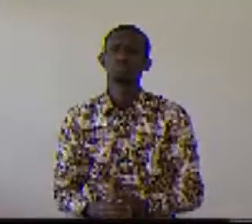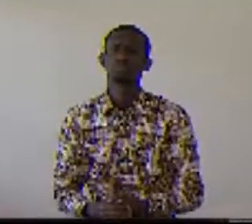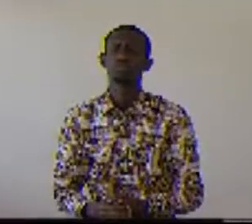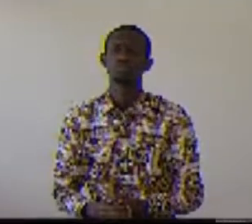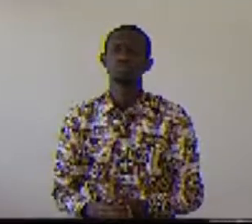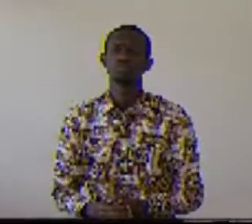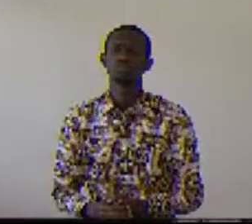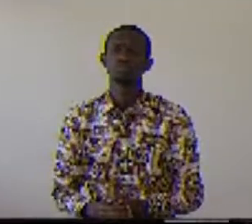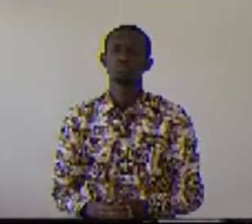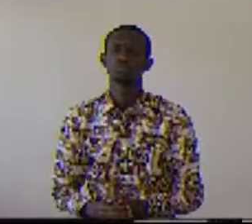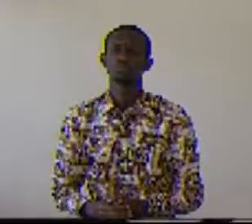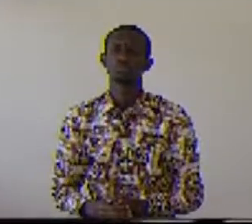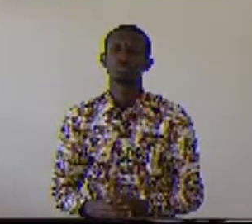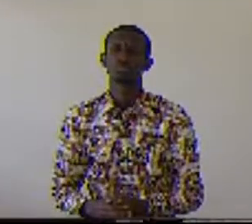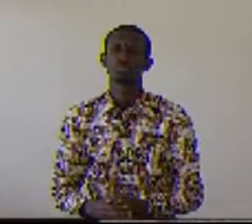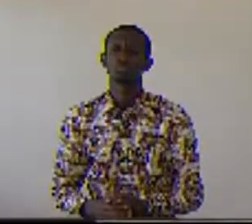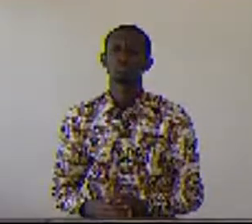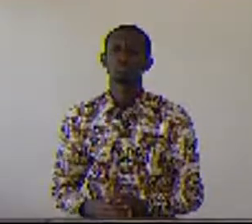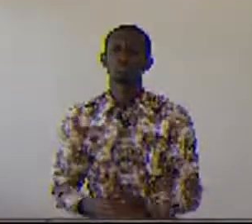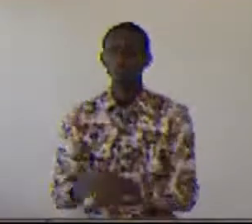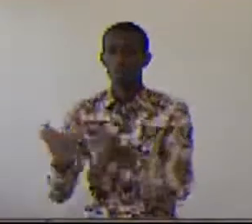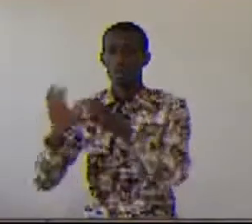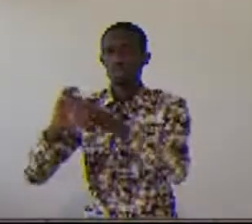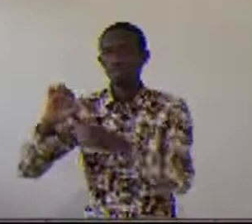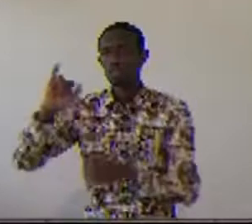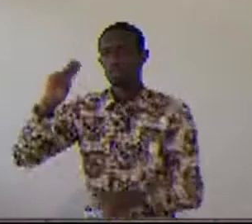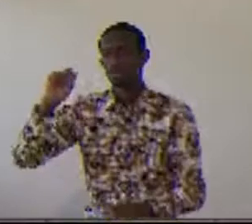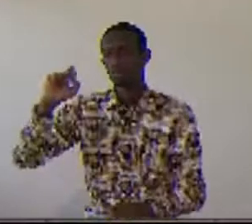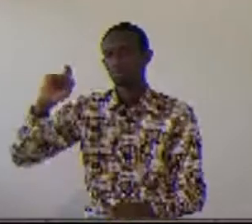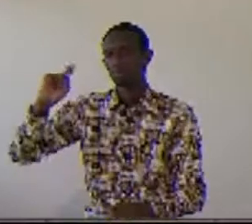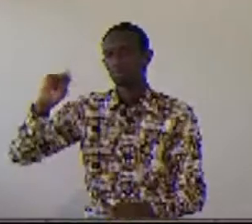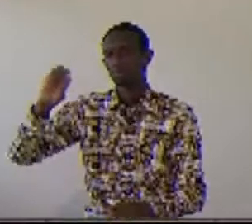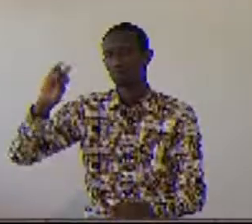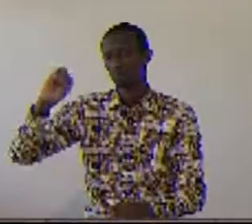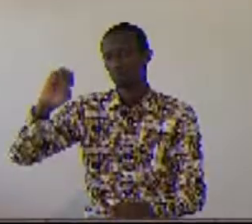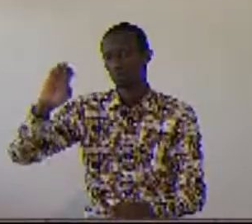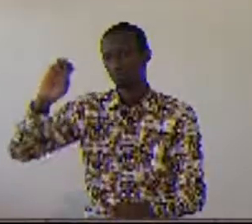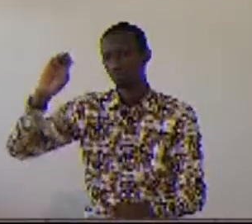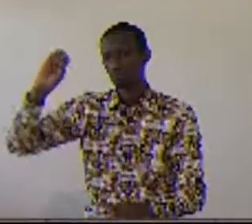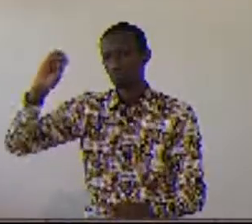or strong attractive forces mean that we have to supply